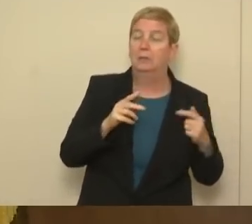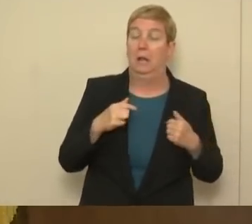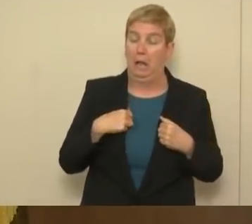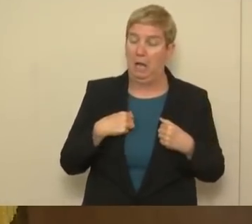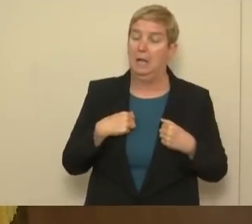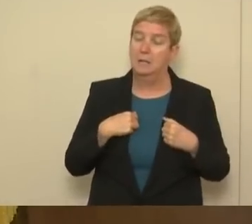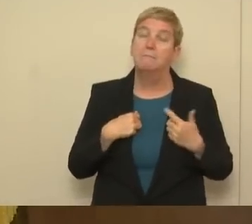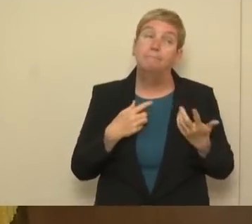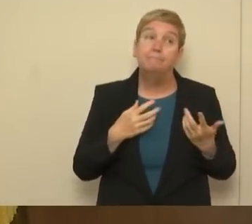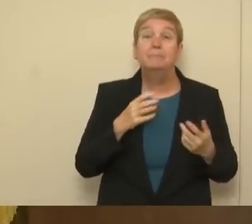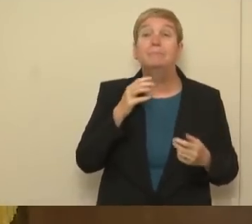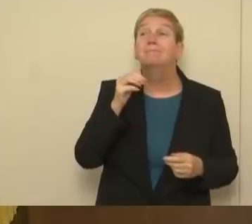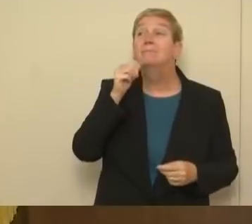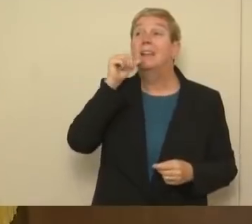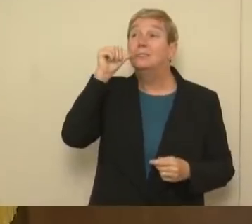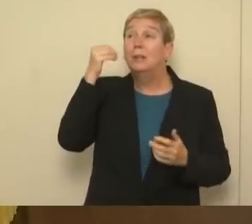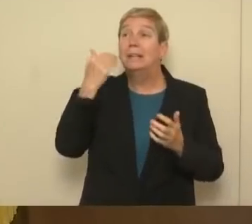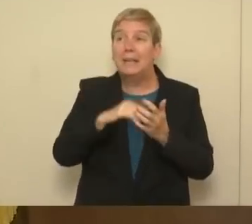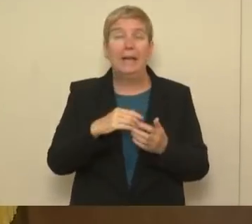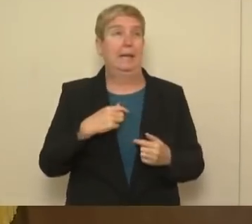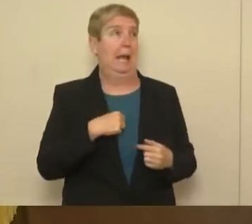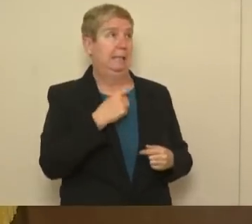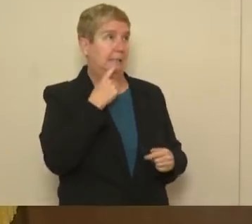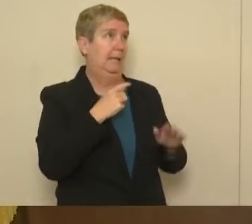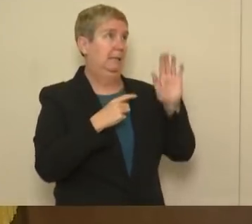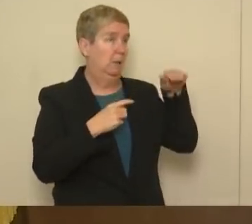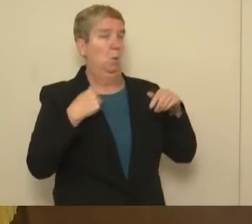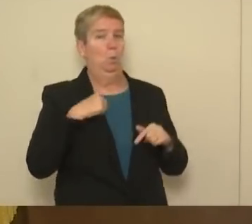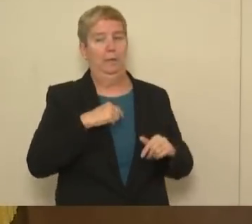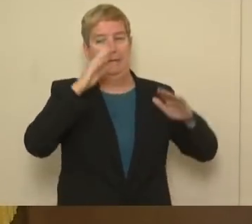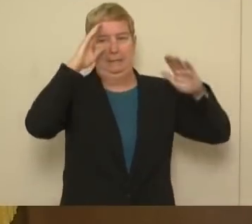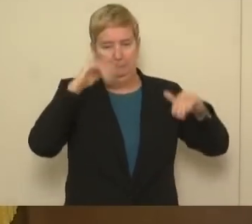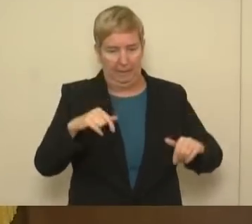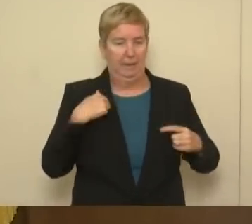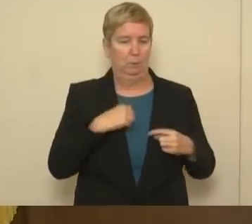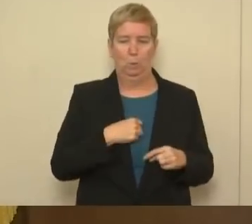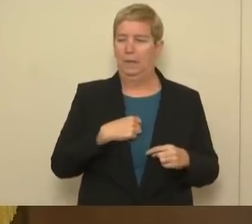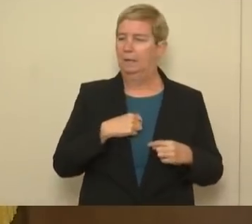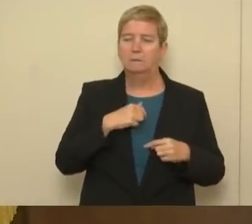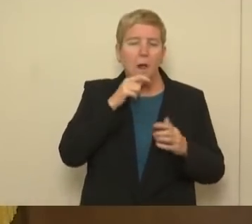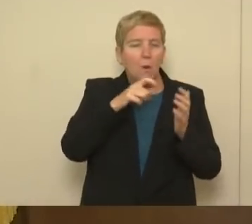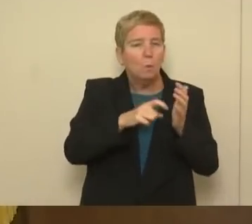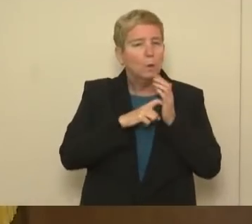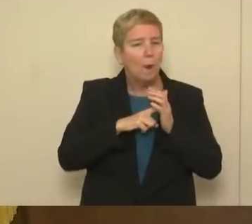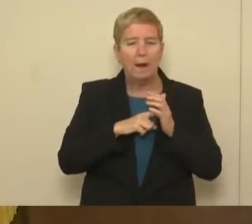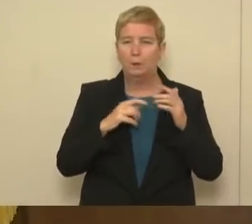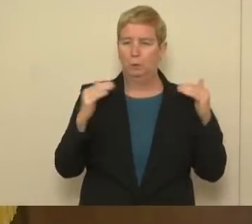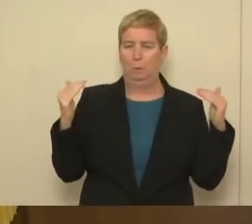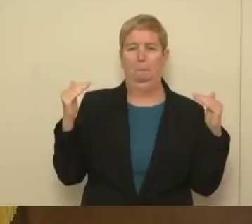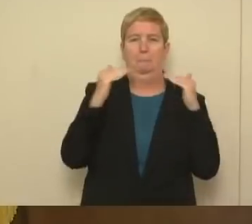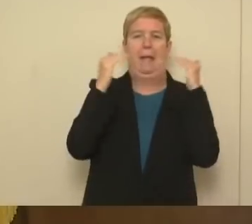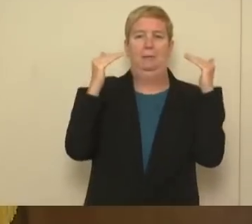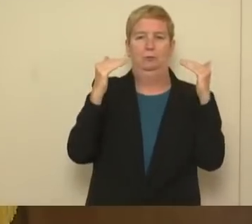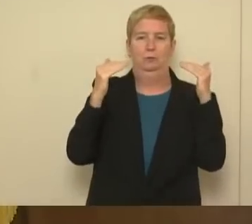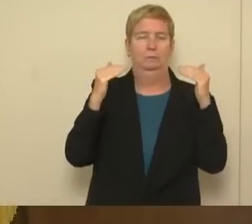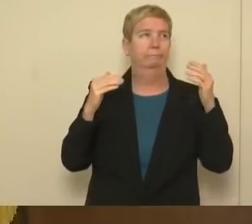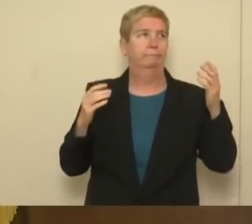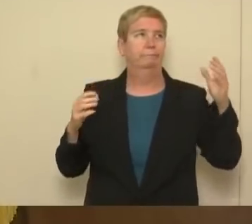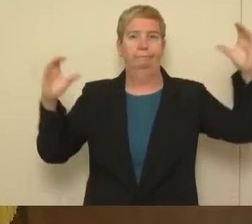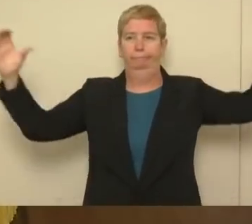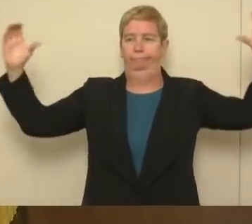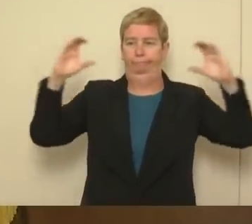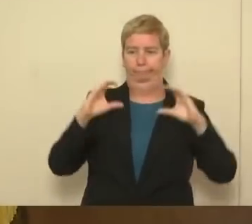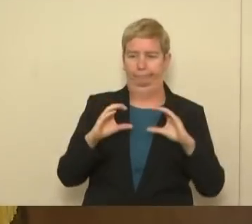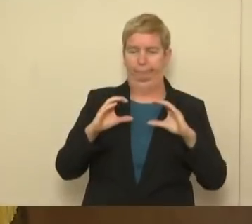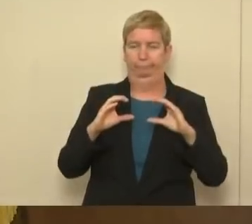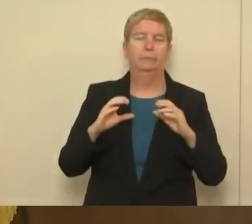the White House yesterday that we expect not to have to meet the matching requirements for continuing the operations of the National